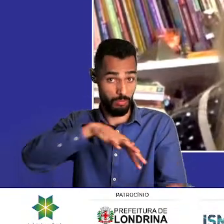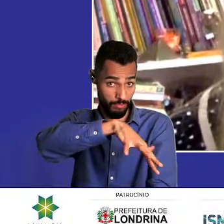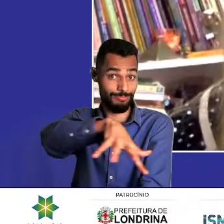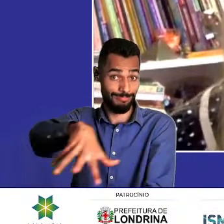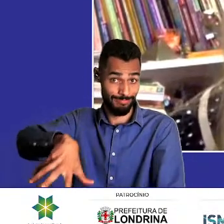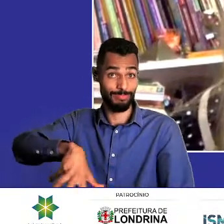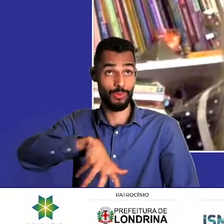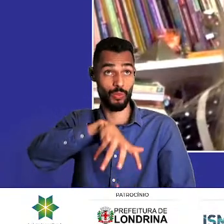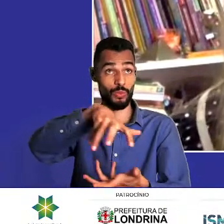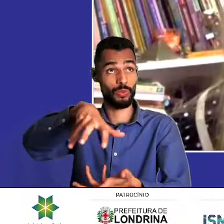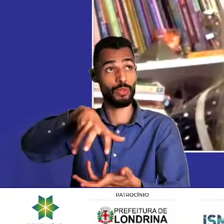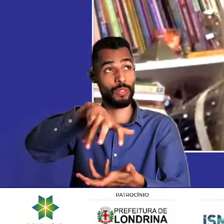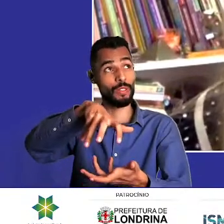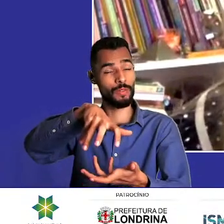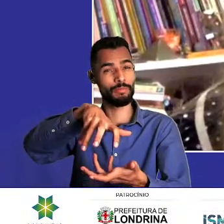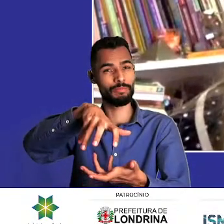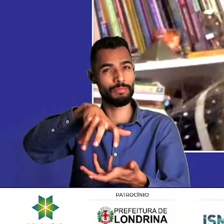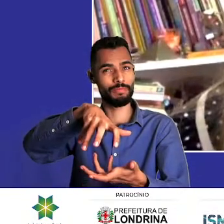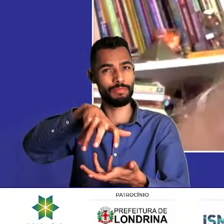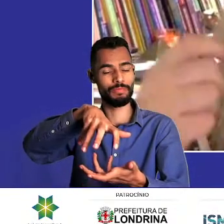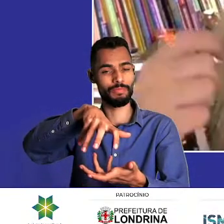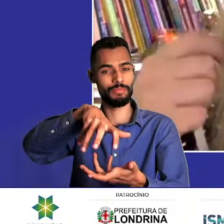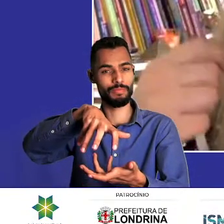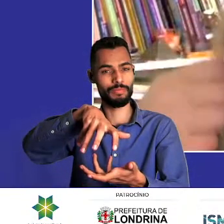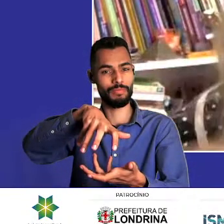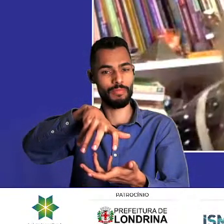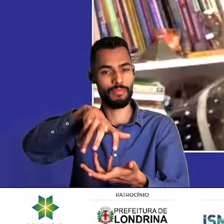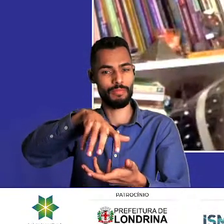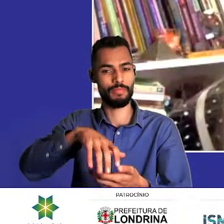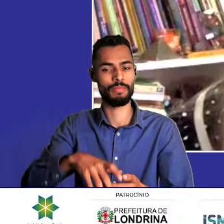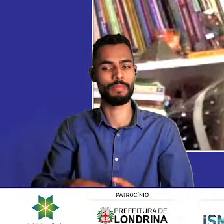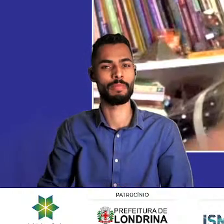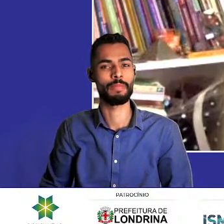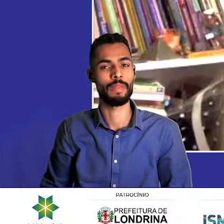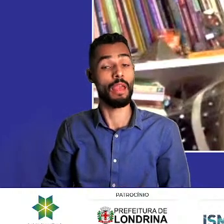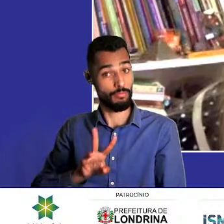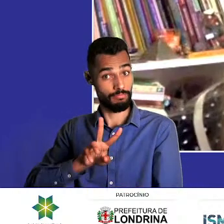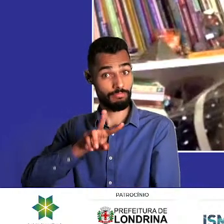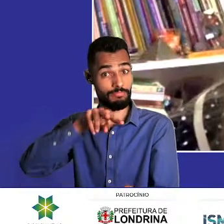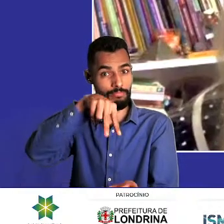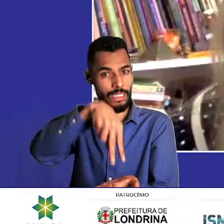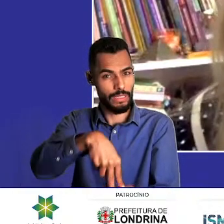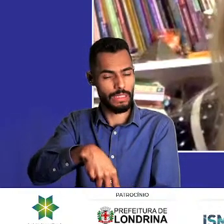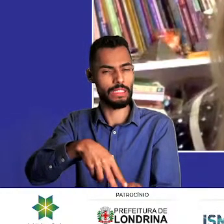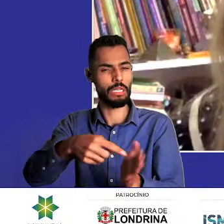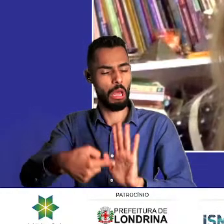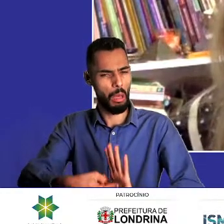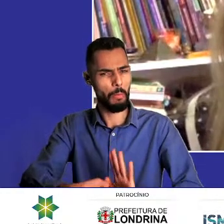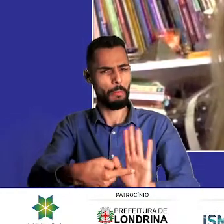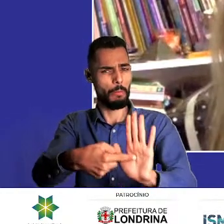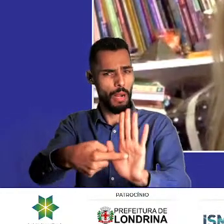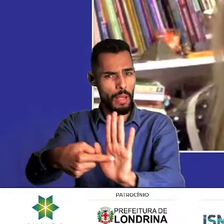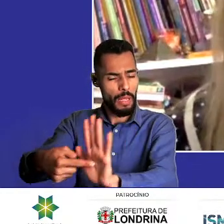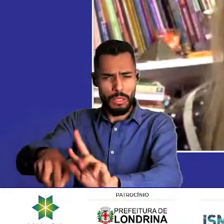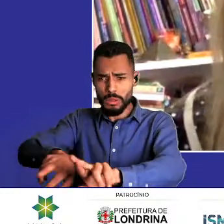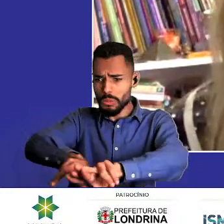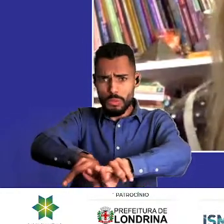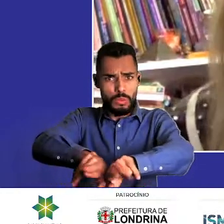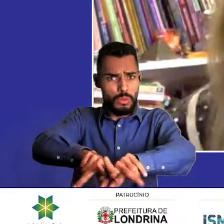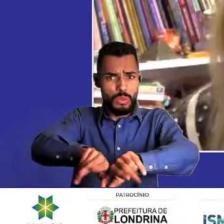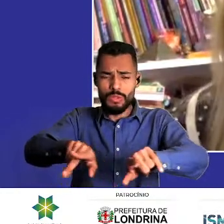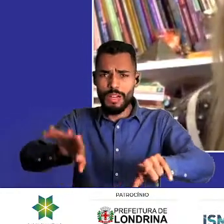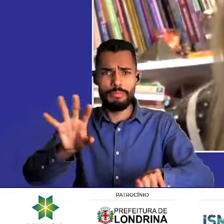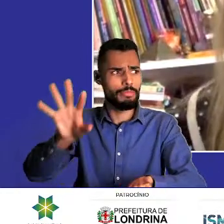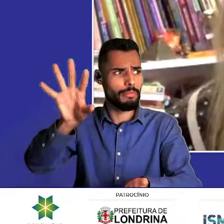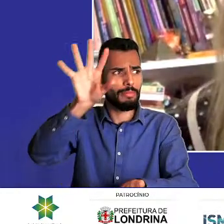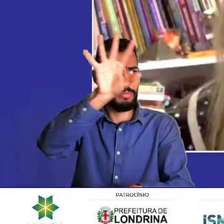participation and representativeness of regions and part of the world. So that